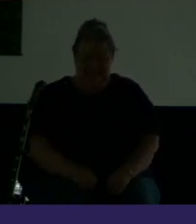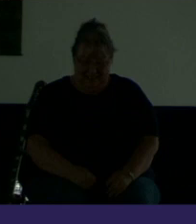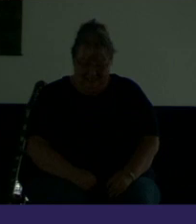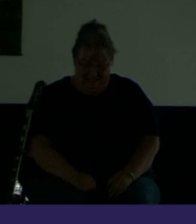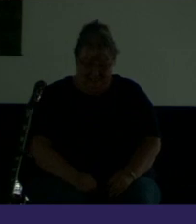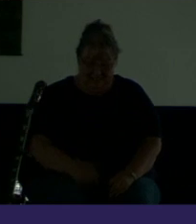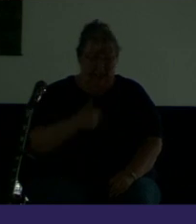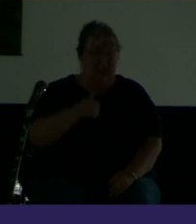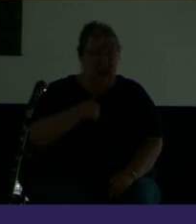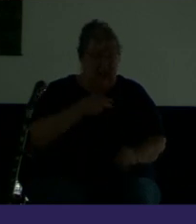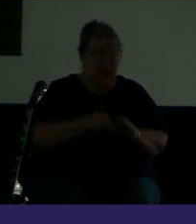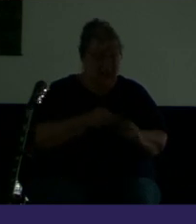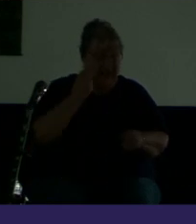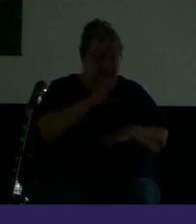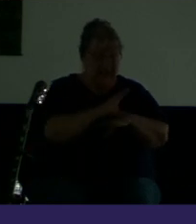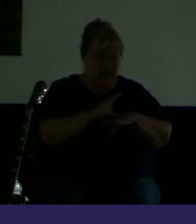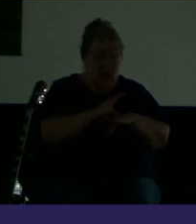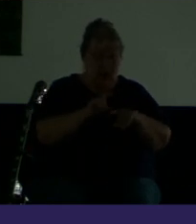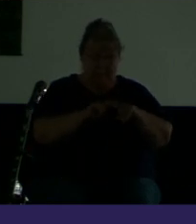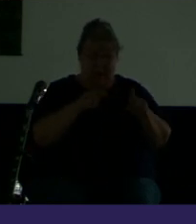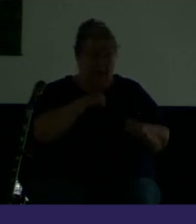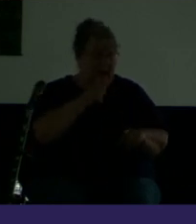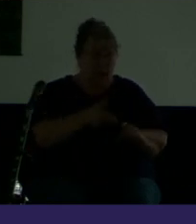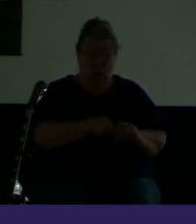I would give up chocolate, but I'm not a quitter.